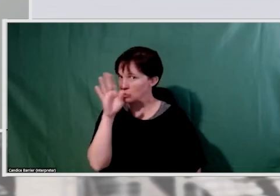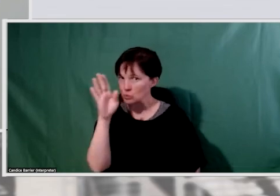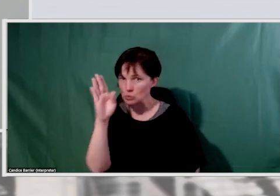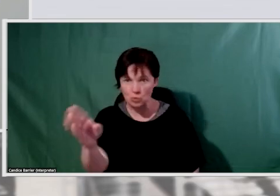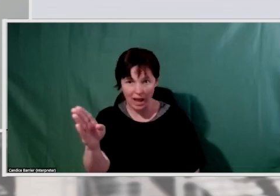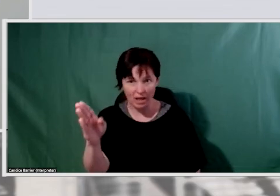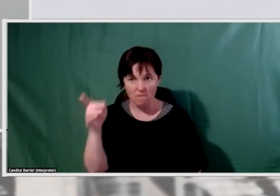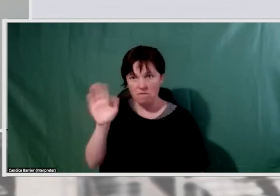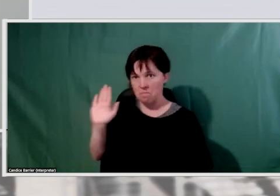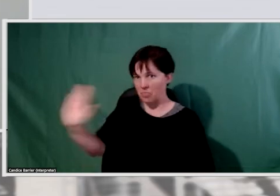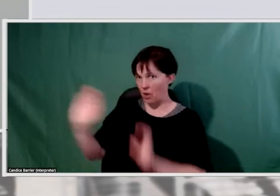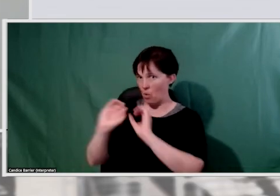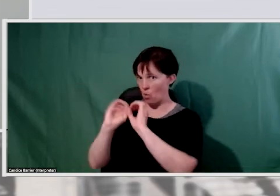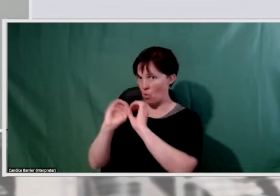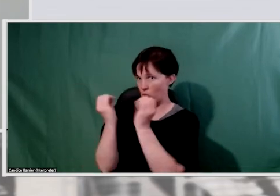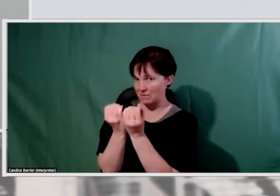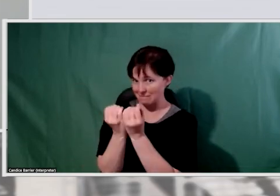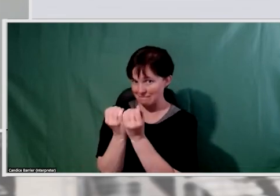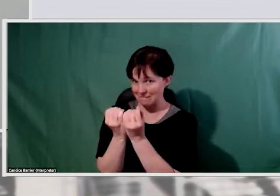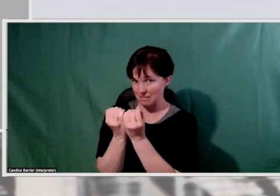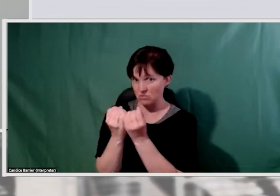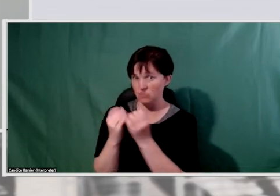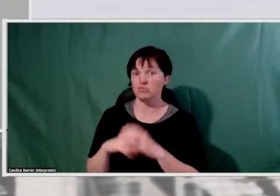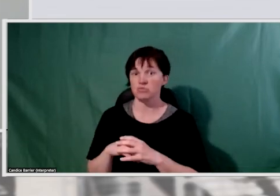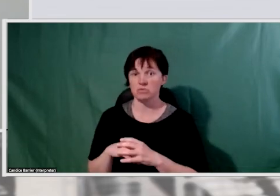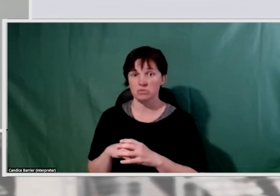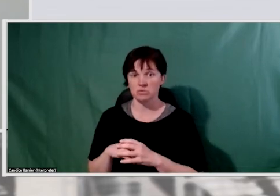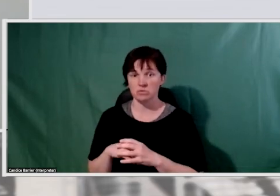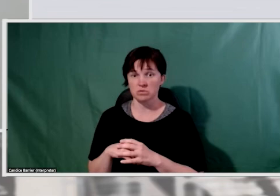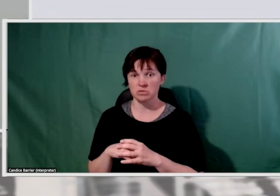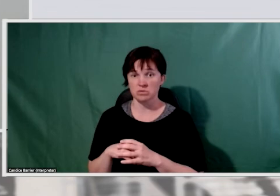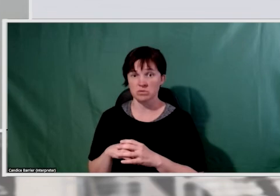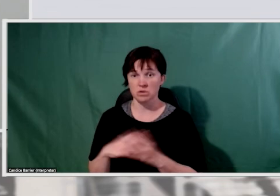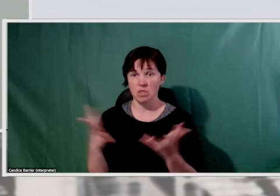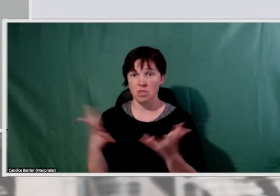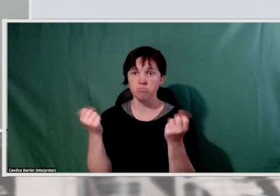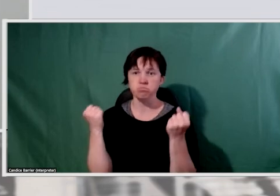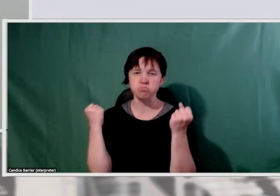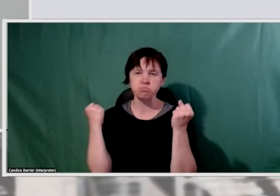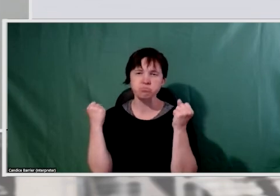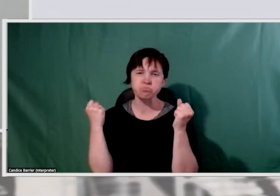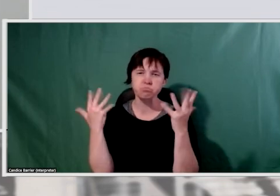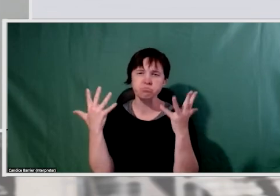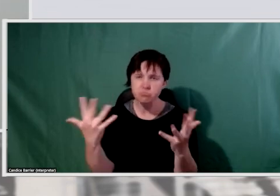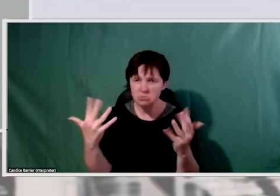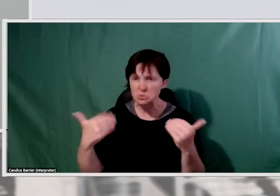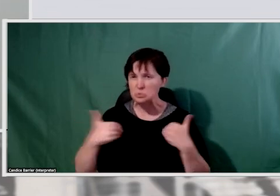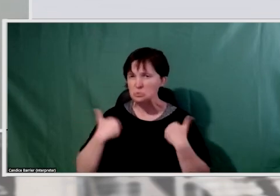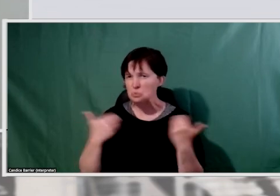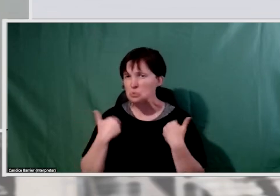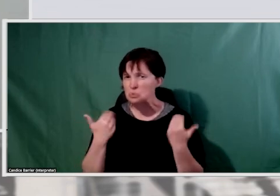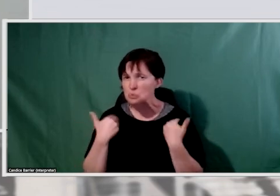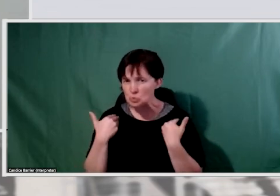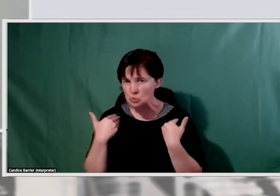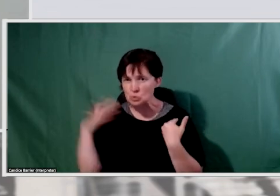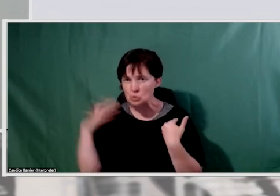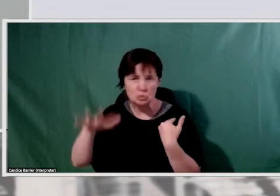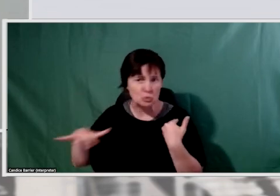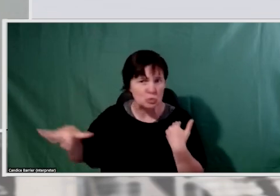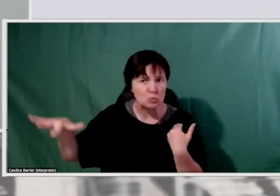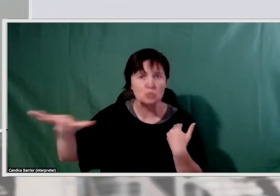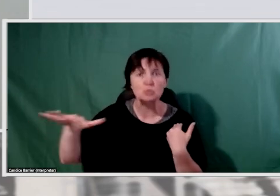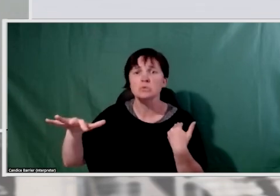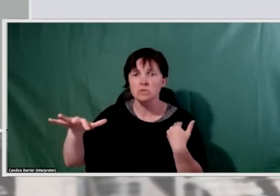that organization, which serves hundreds of youth in the Homewood neighborhood, as I'm sure